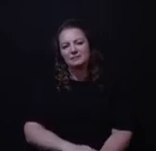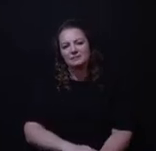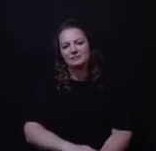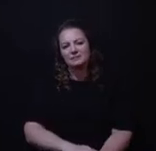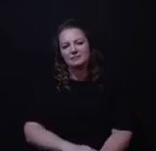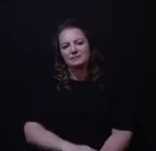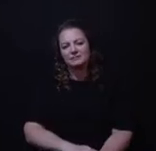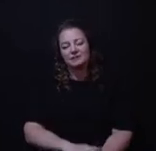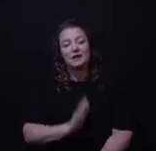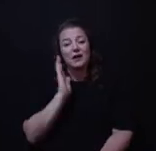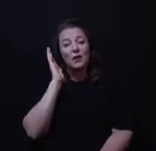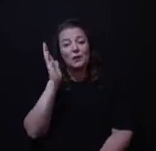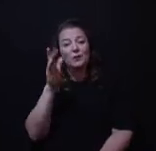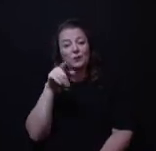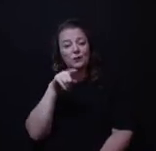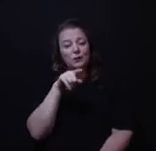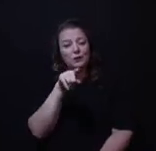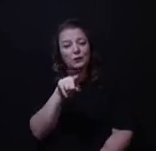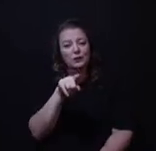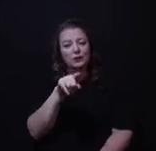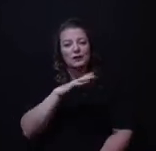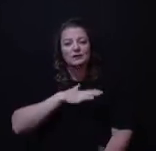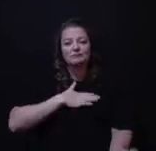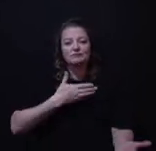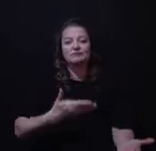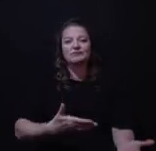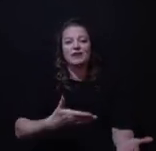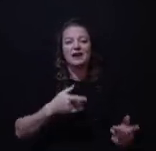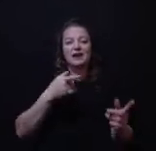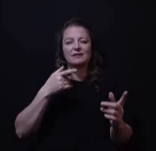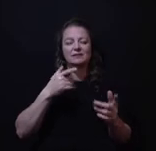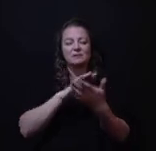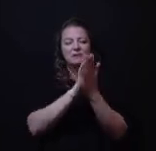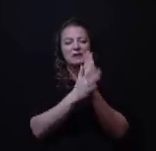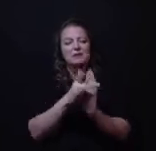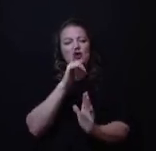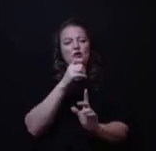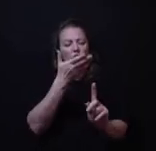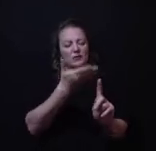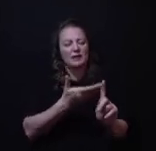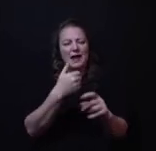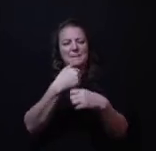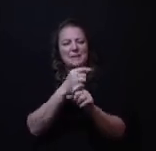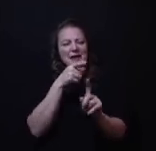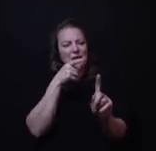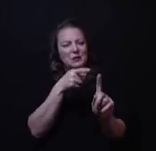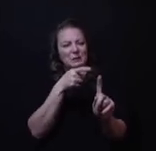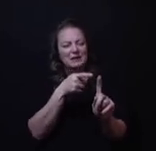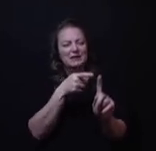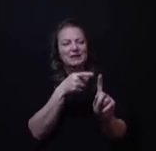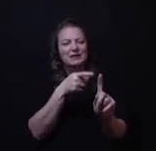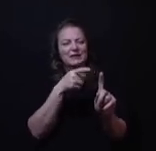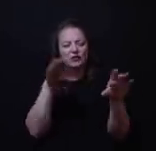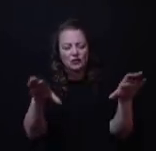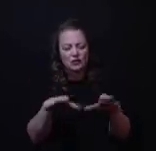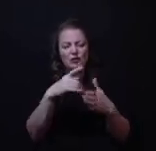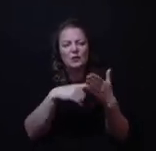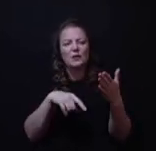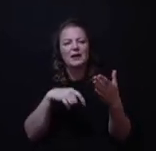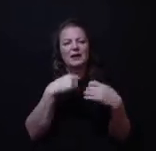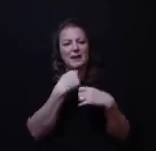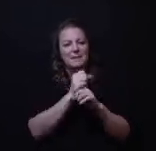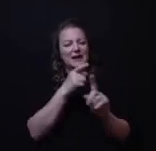Will you give yourself to be who I made you to be and do what I made you to do so